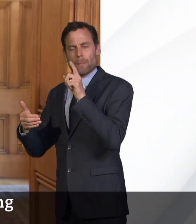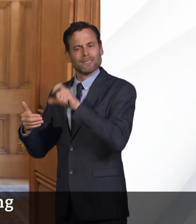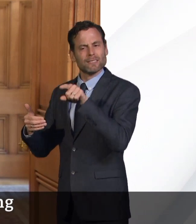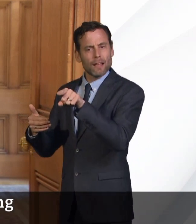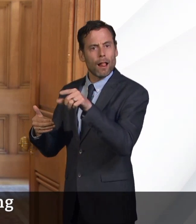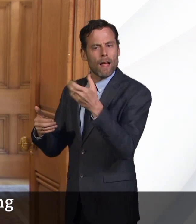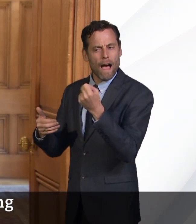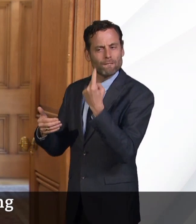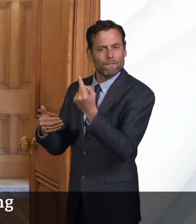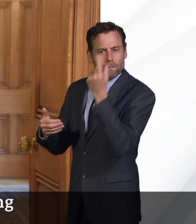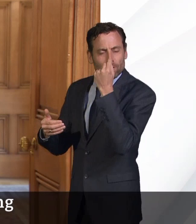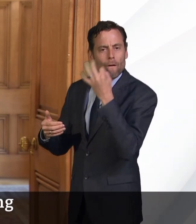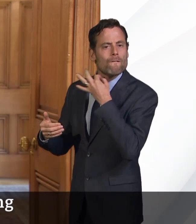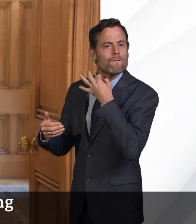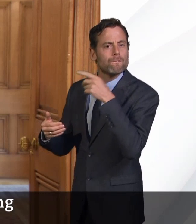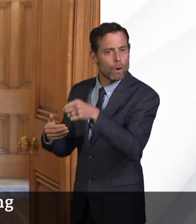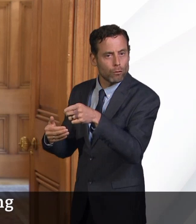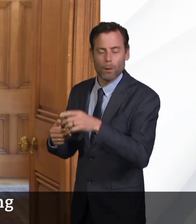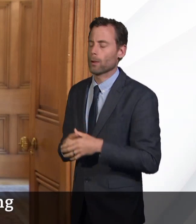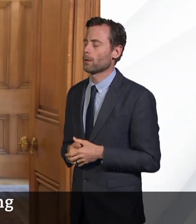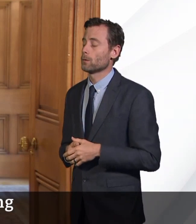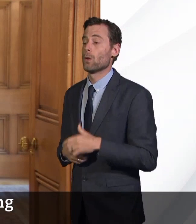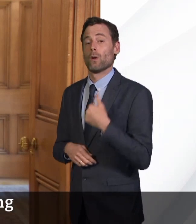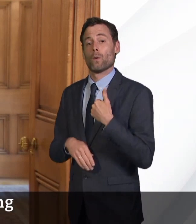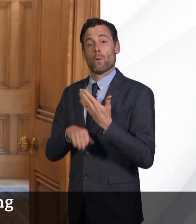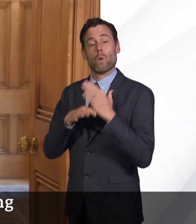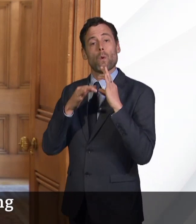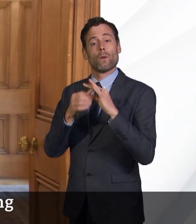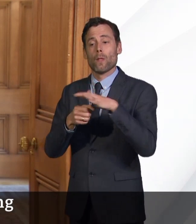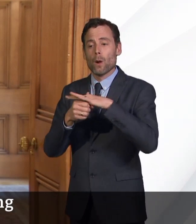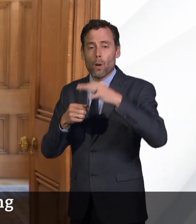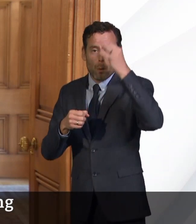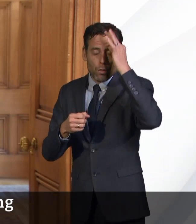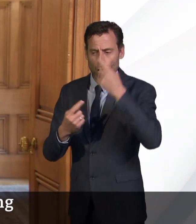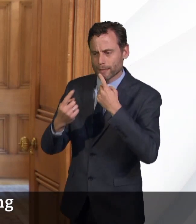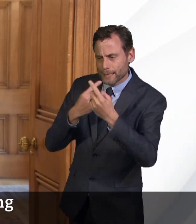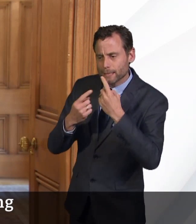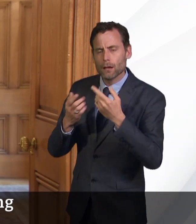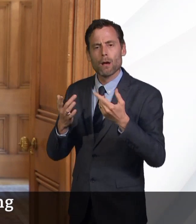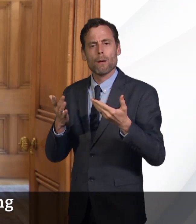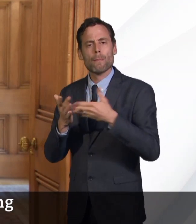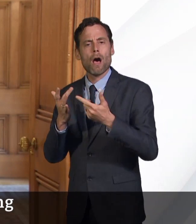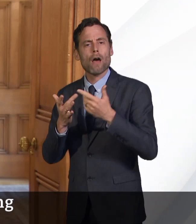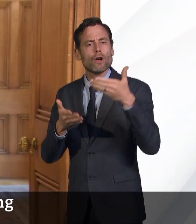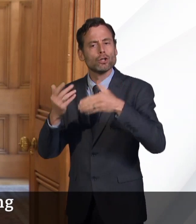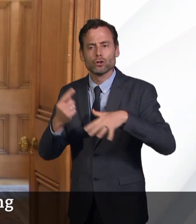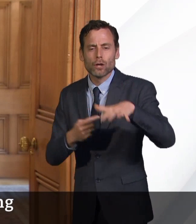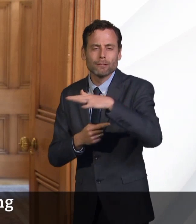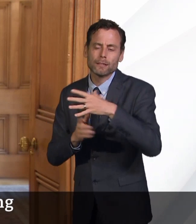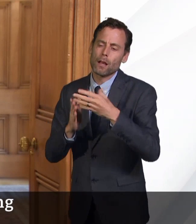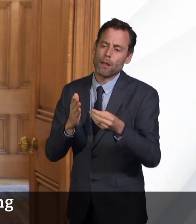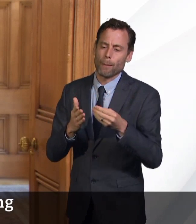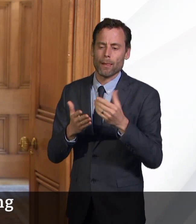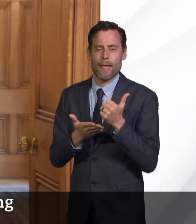vulnerable. And we've been working with local authorities and some of the leading charities such as Age UK to put together